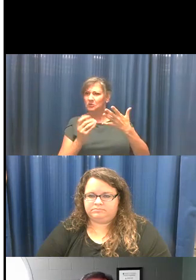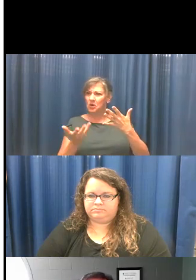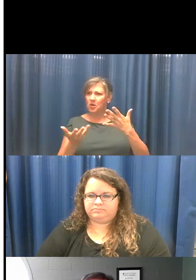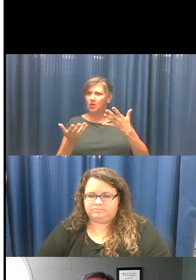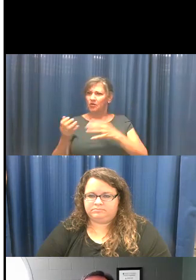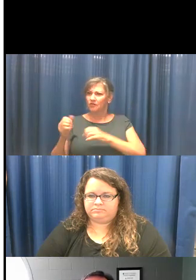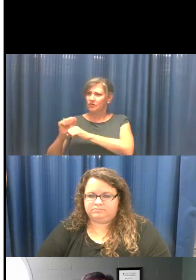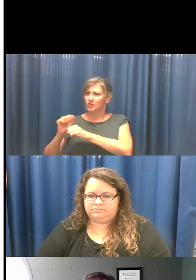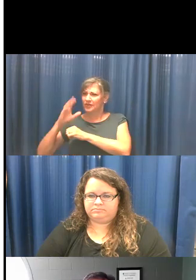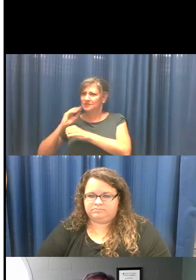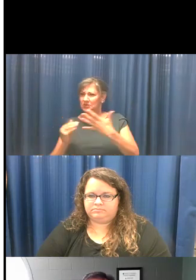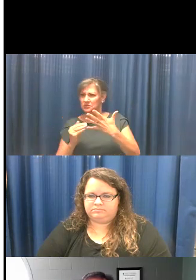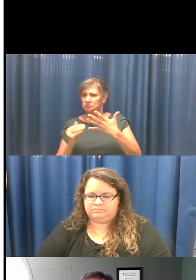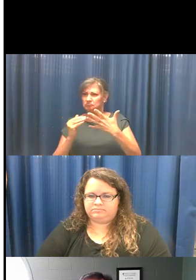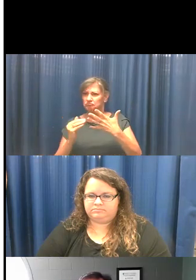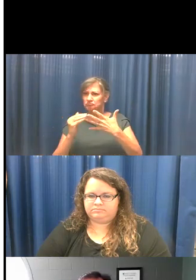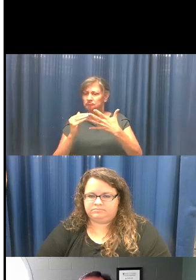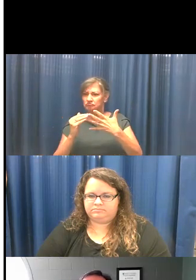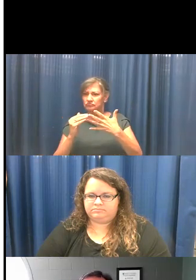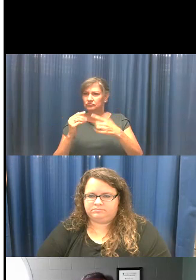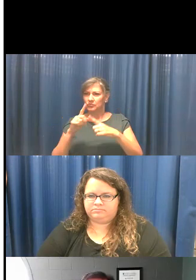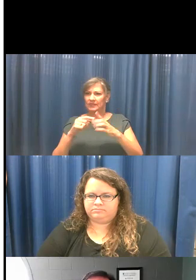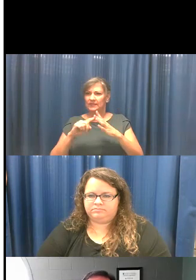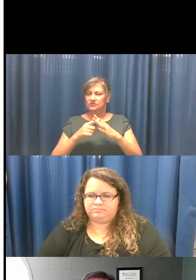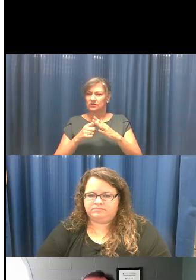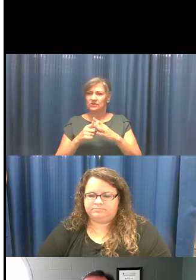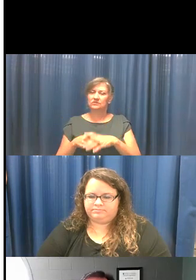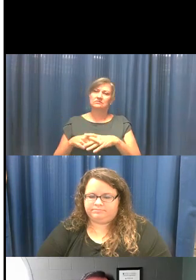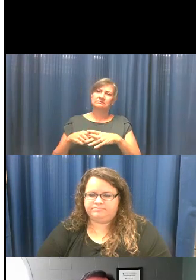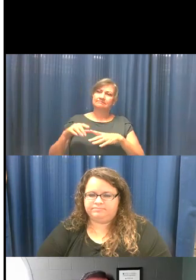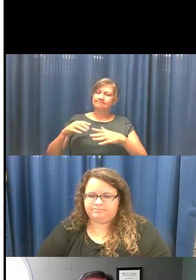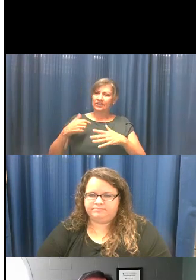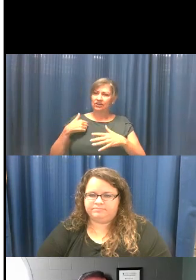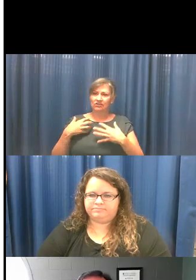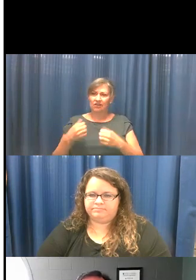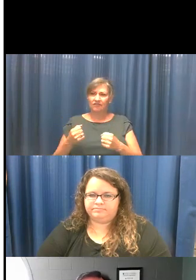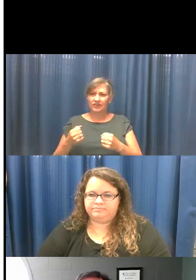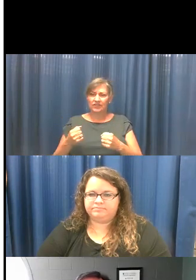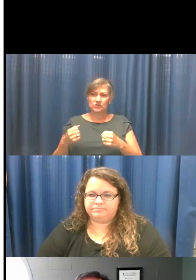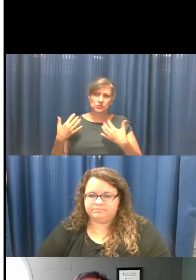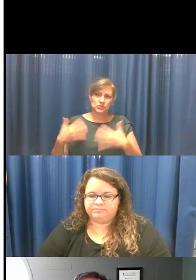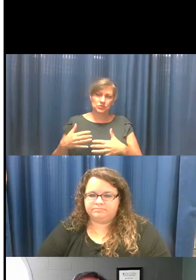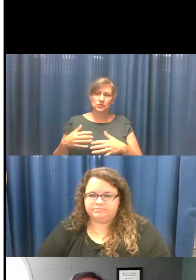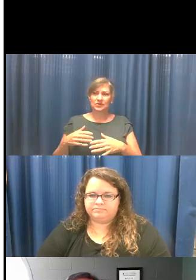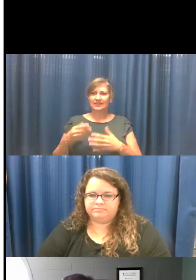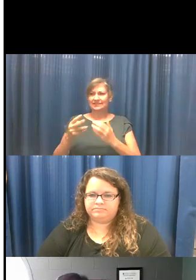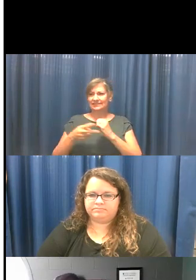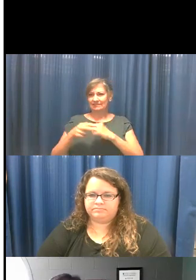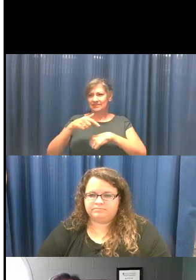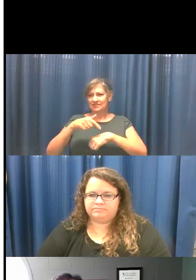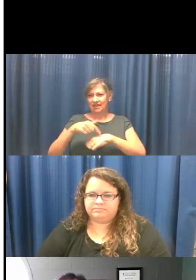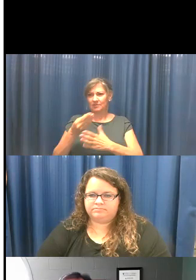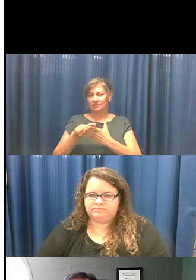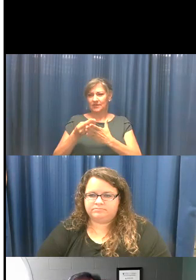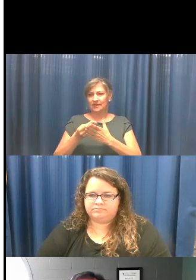college credit for the training they receive, builds their confidence, and of course it saves them time and money. We were